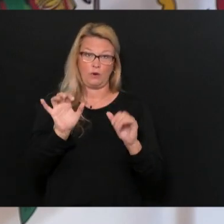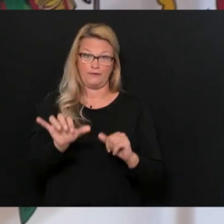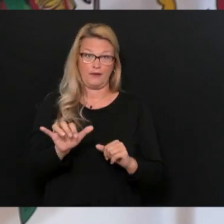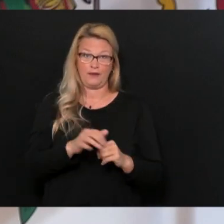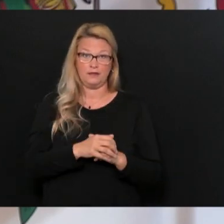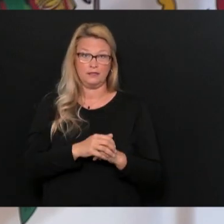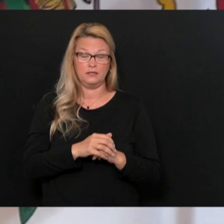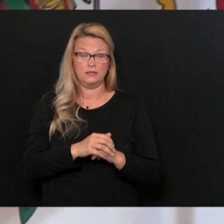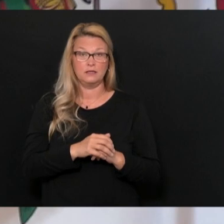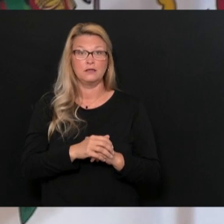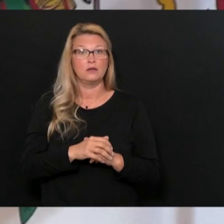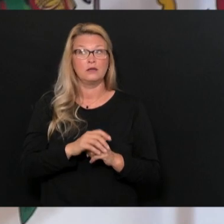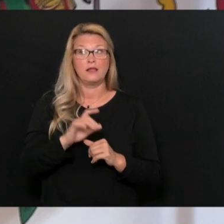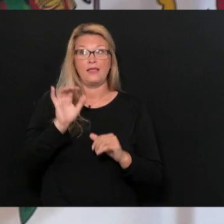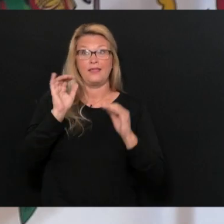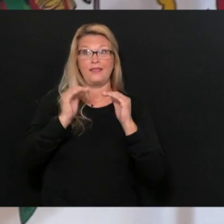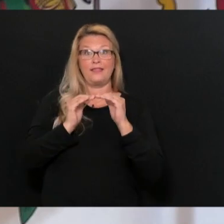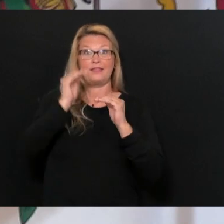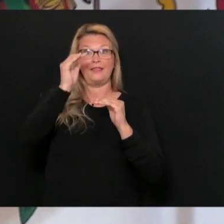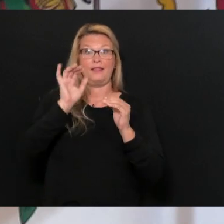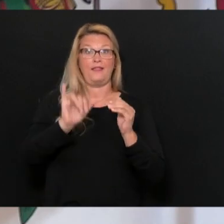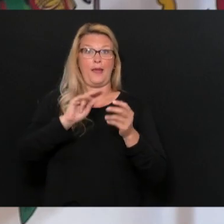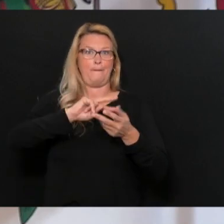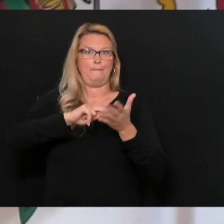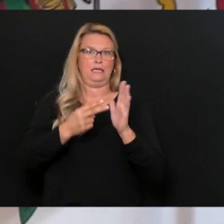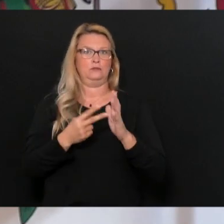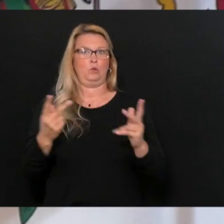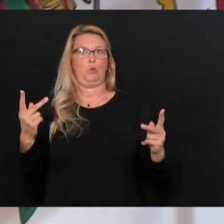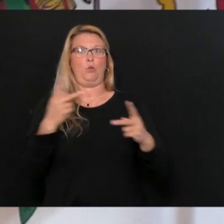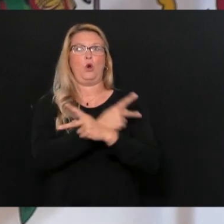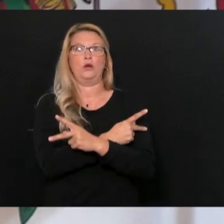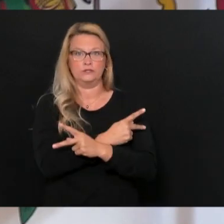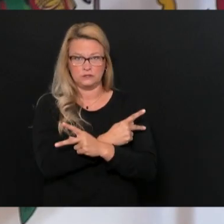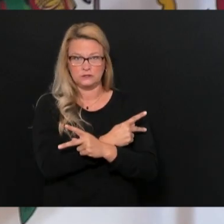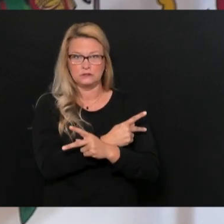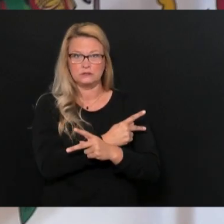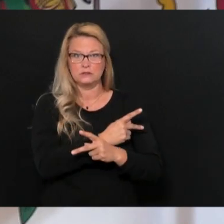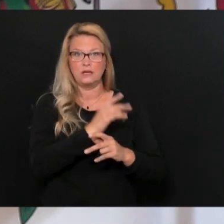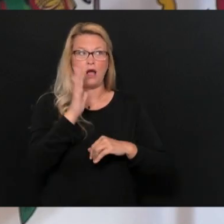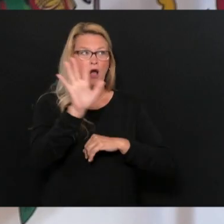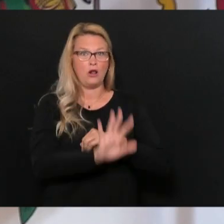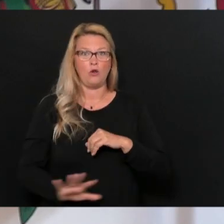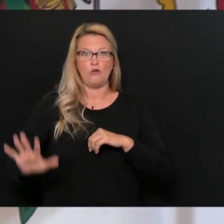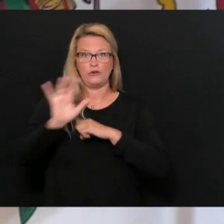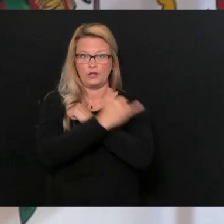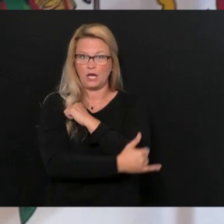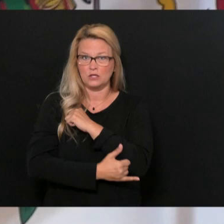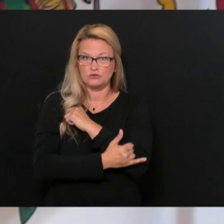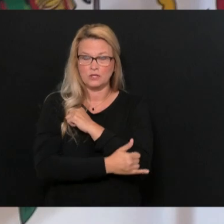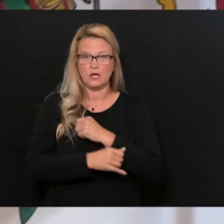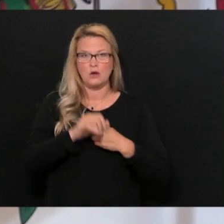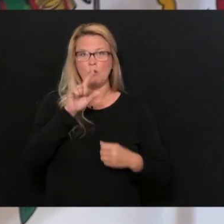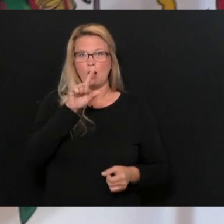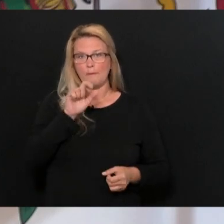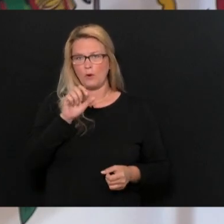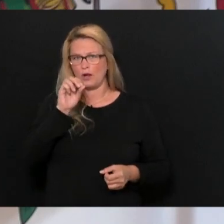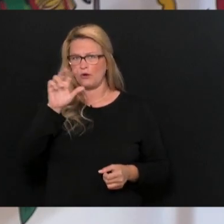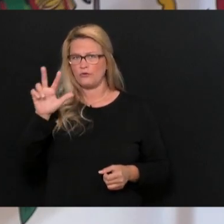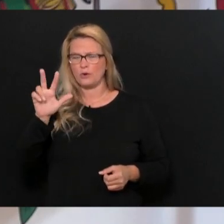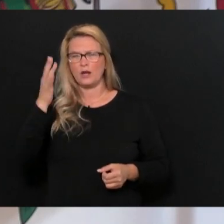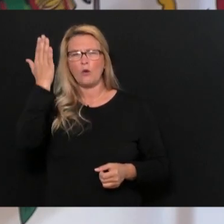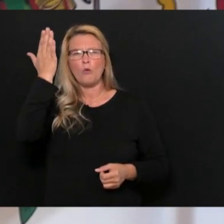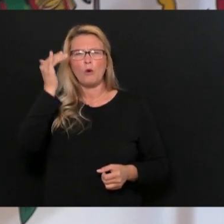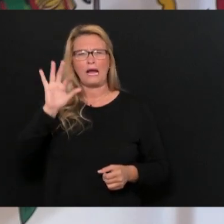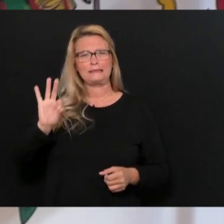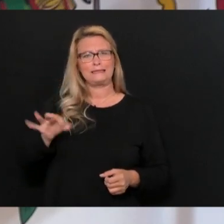9. Where we were the worst in the country. At 1.03, why are we the 9th best